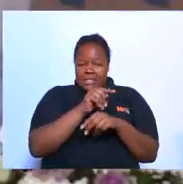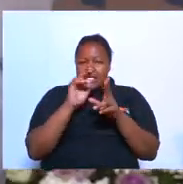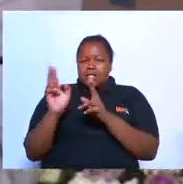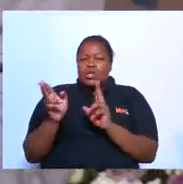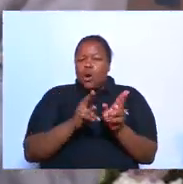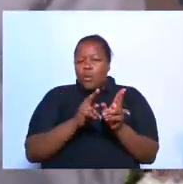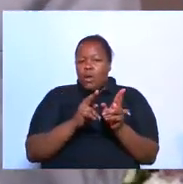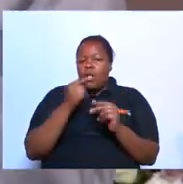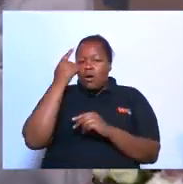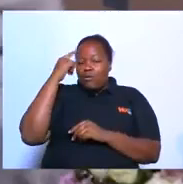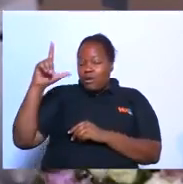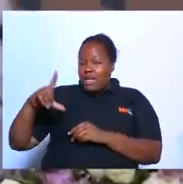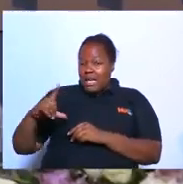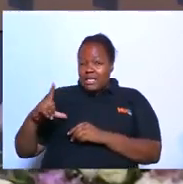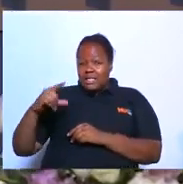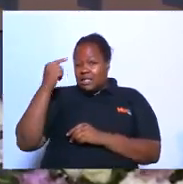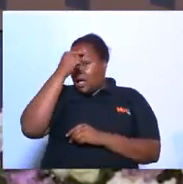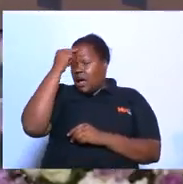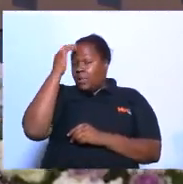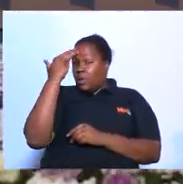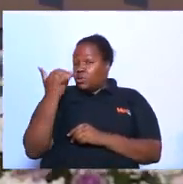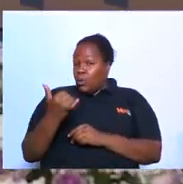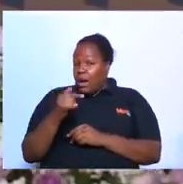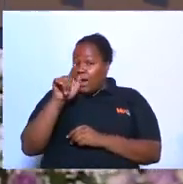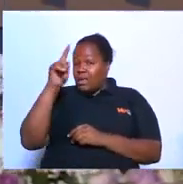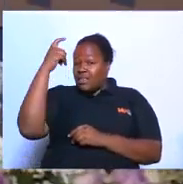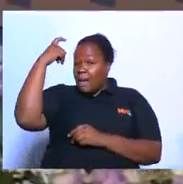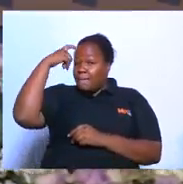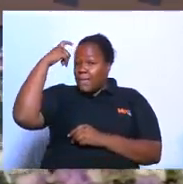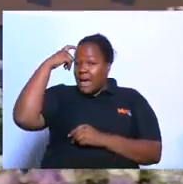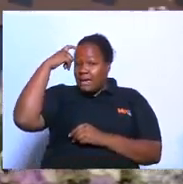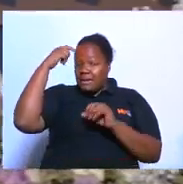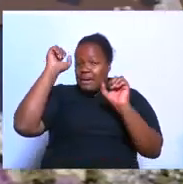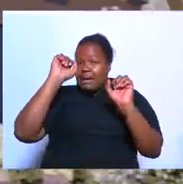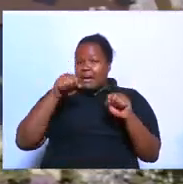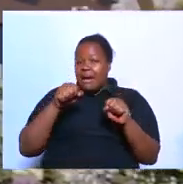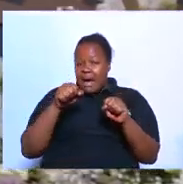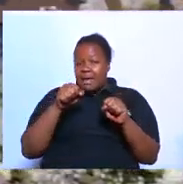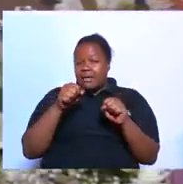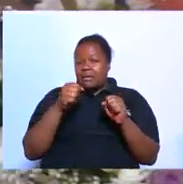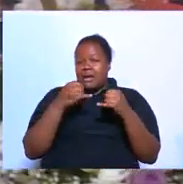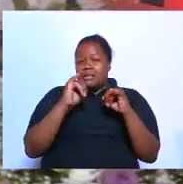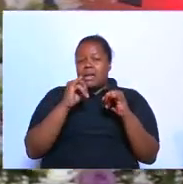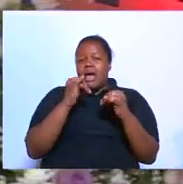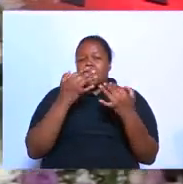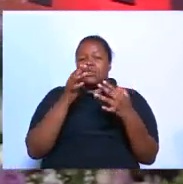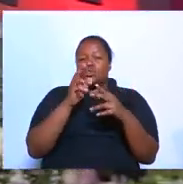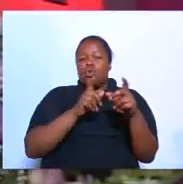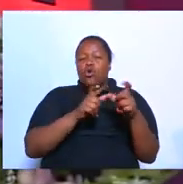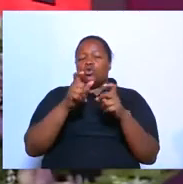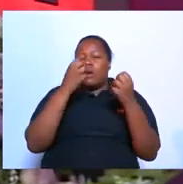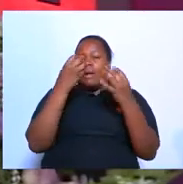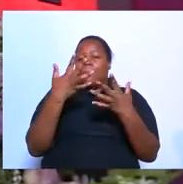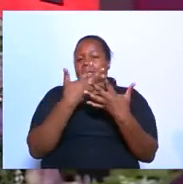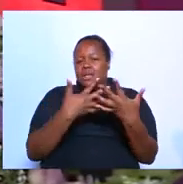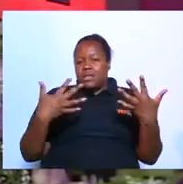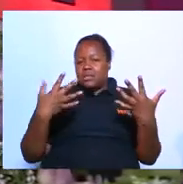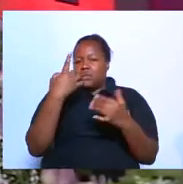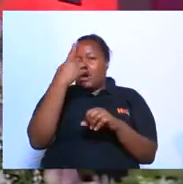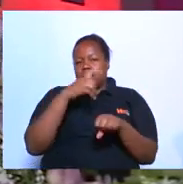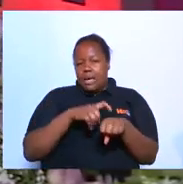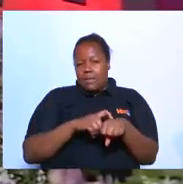more to them because their brain can handle a lot of things at once